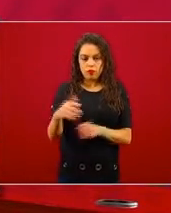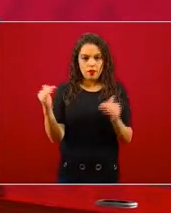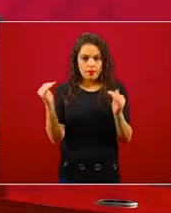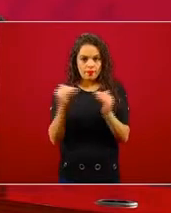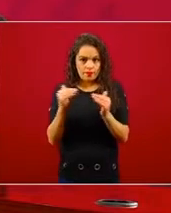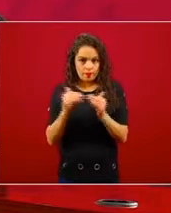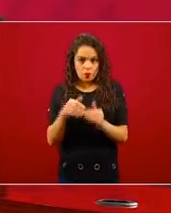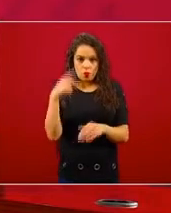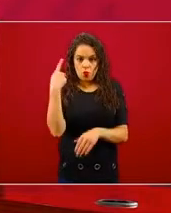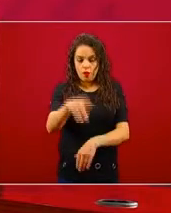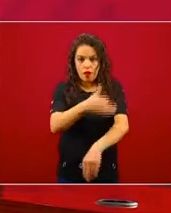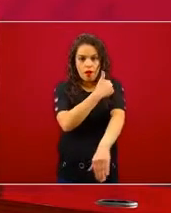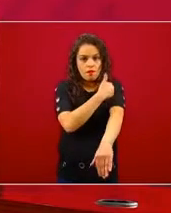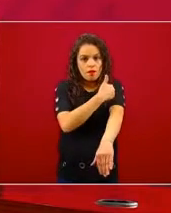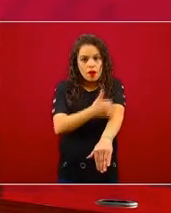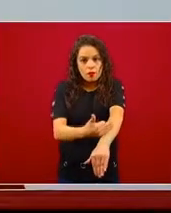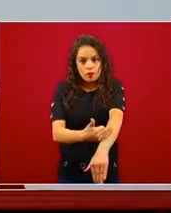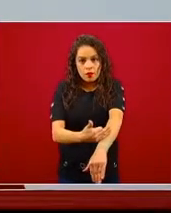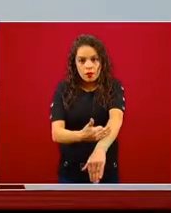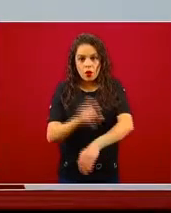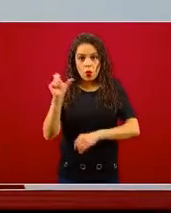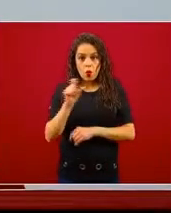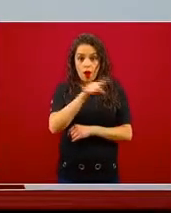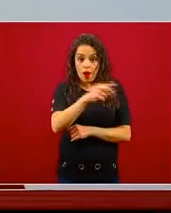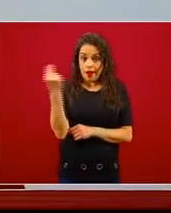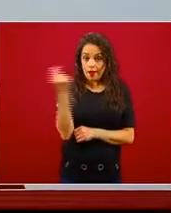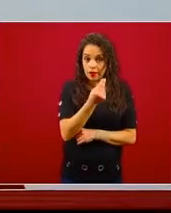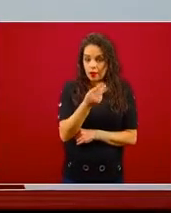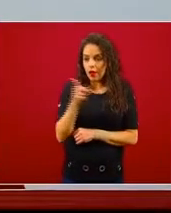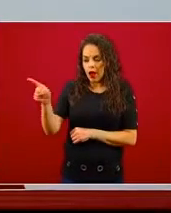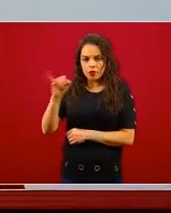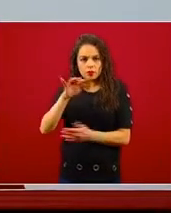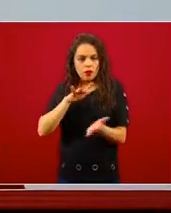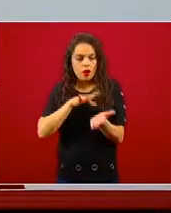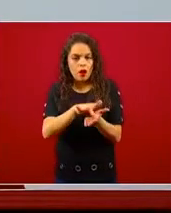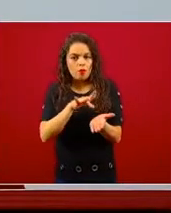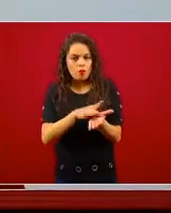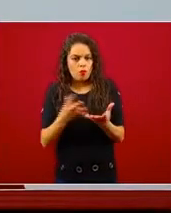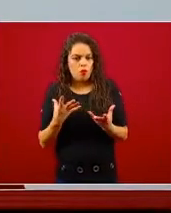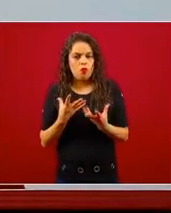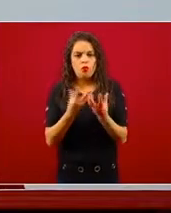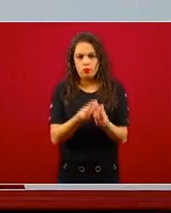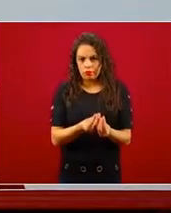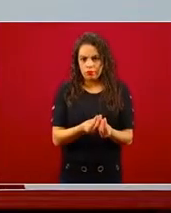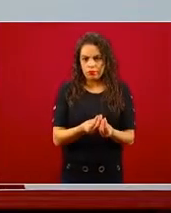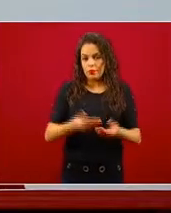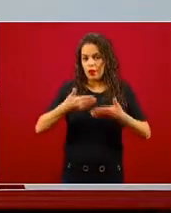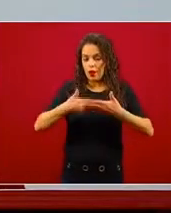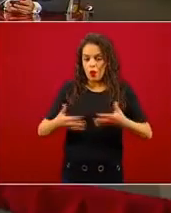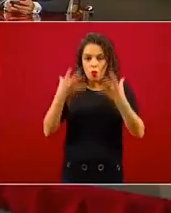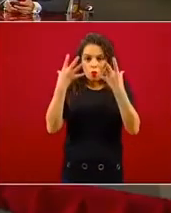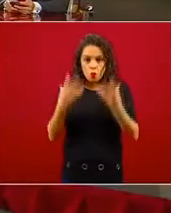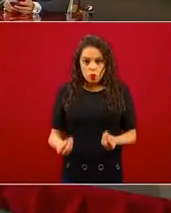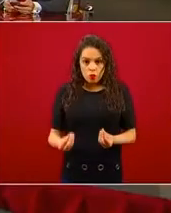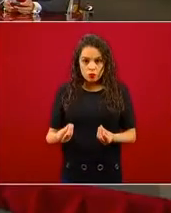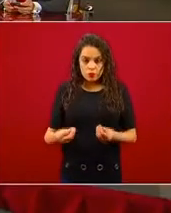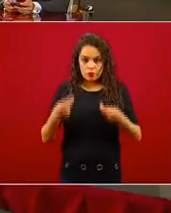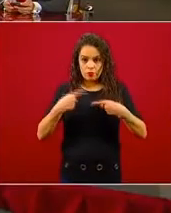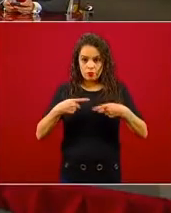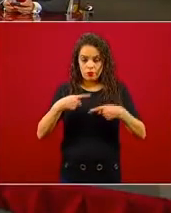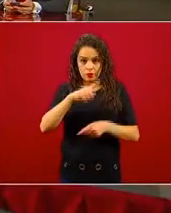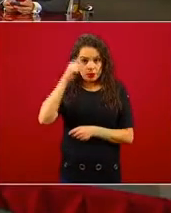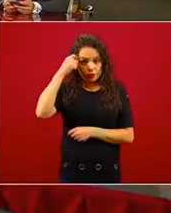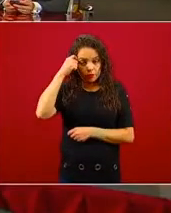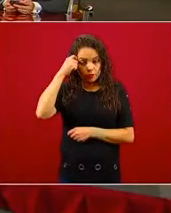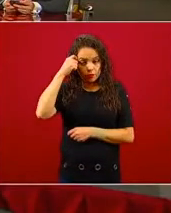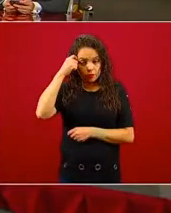domestic workers have done with your families, in your homes, and support them when they need it.